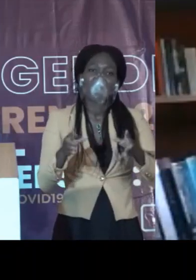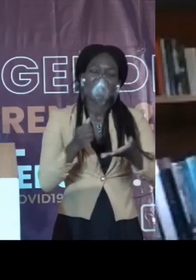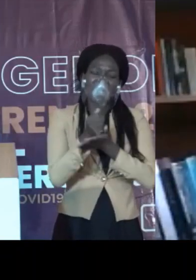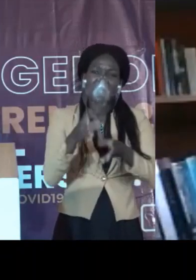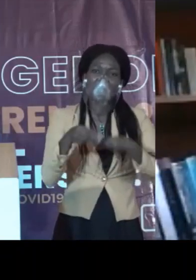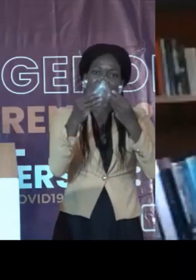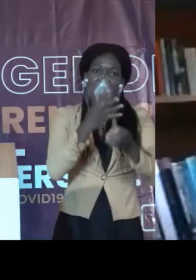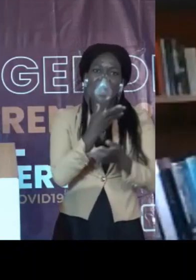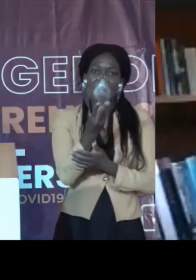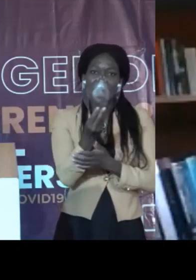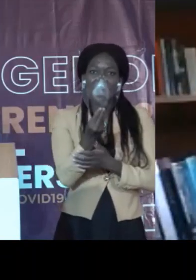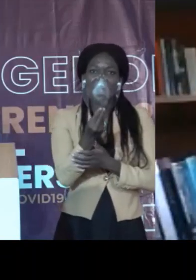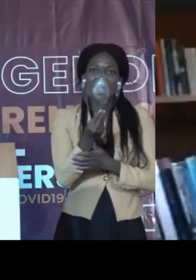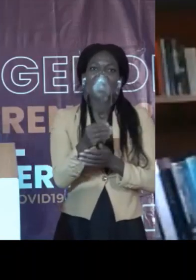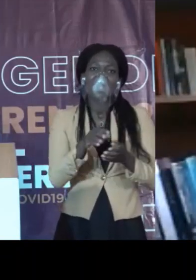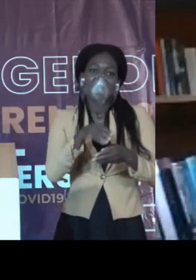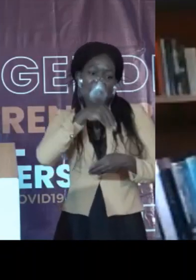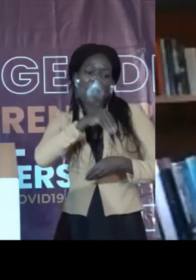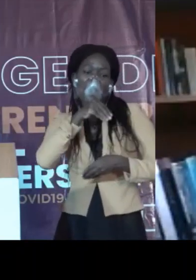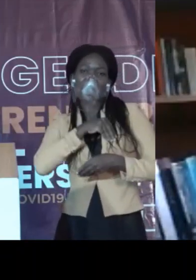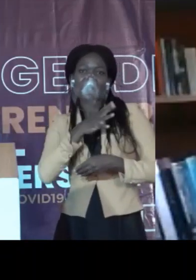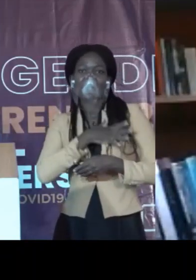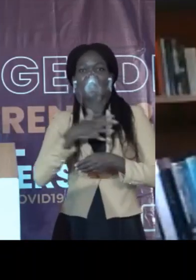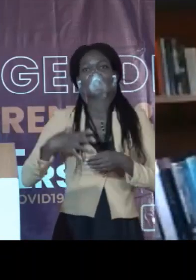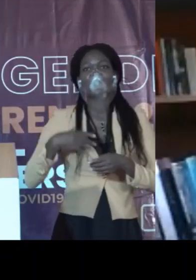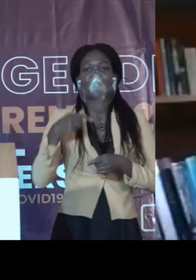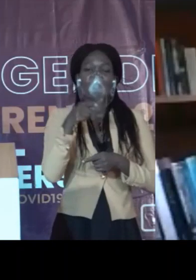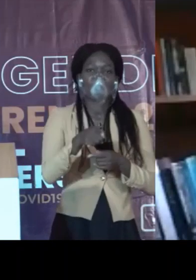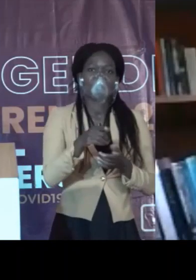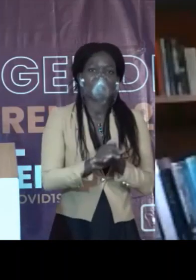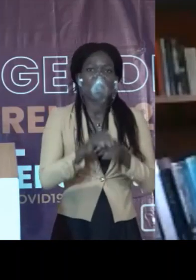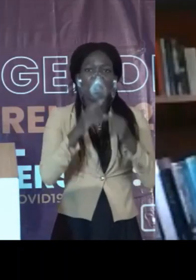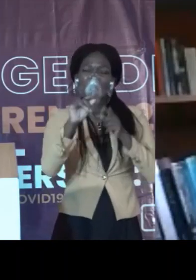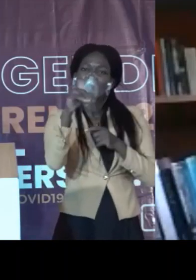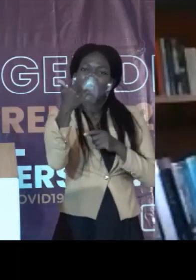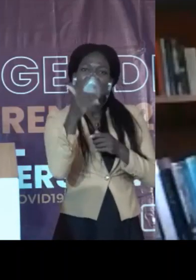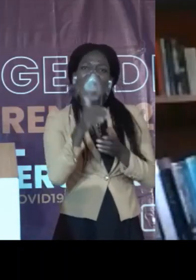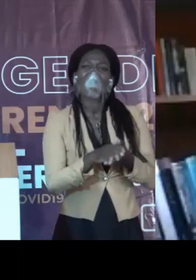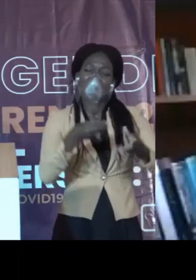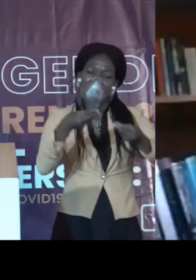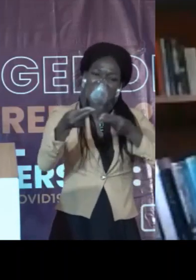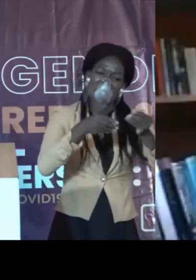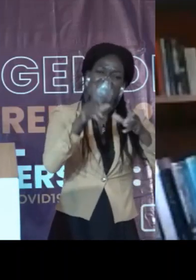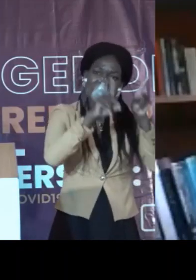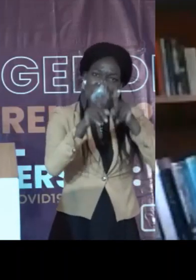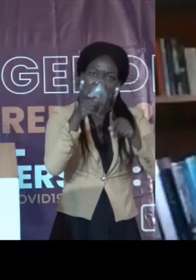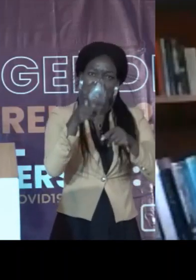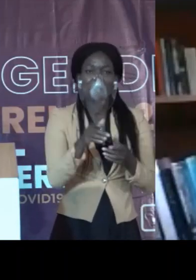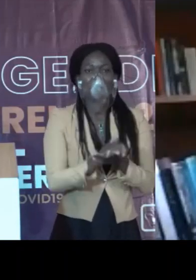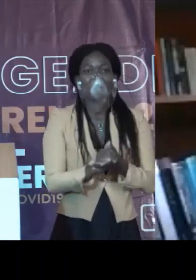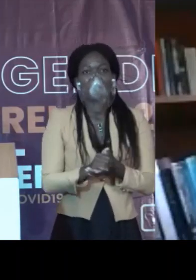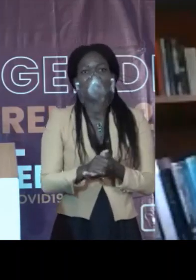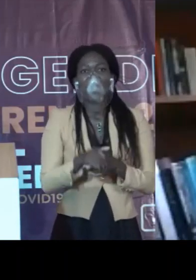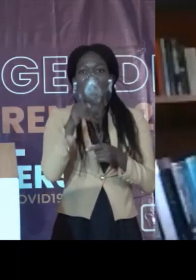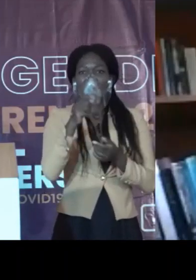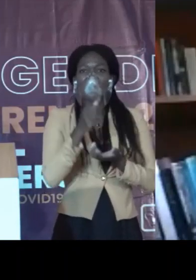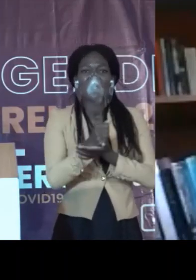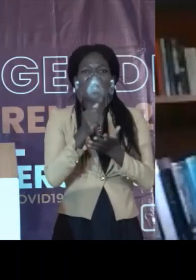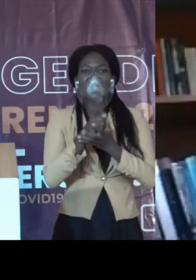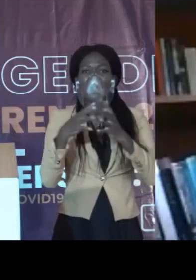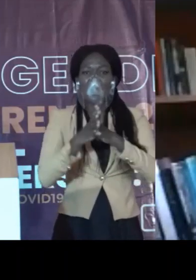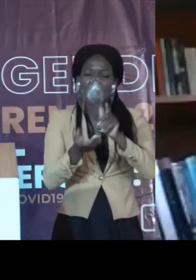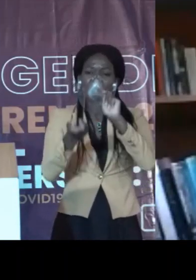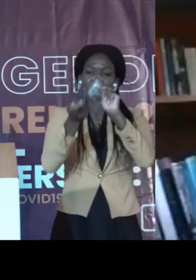pockets of the female entrepreneur and the young entrepreneur in a way that really lifts the innovation which is happening